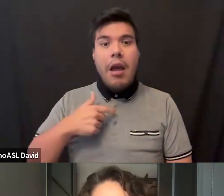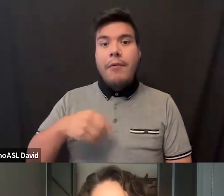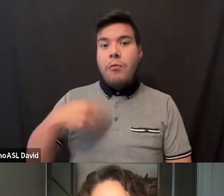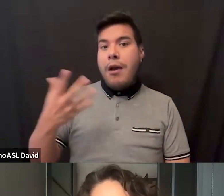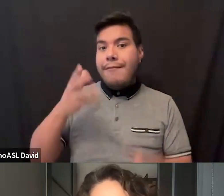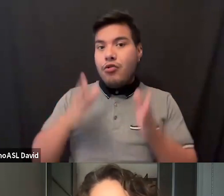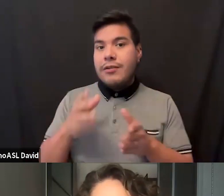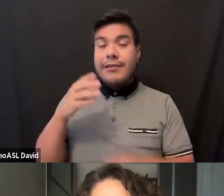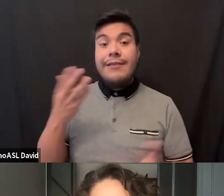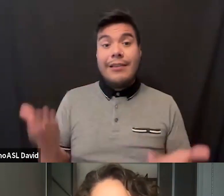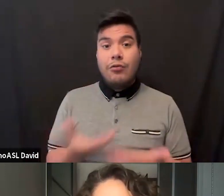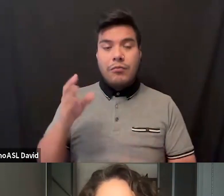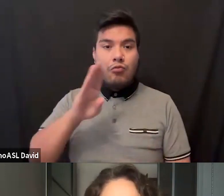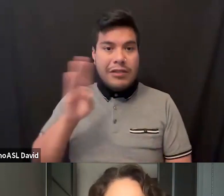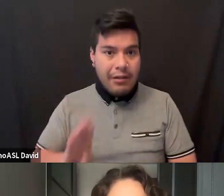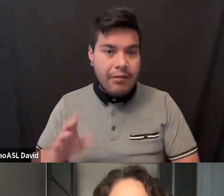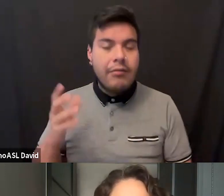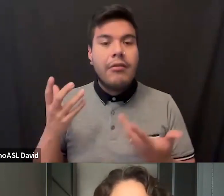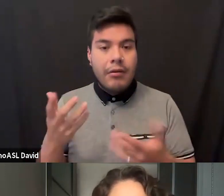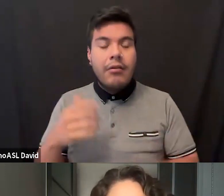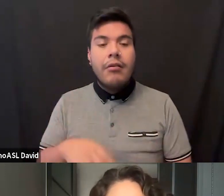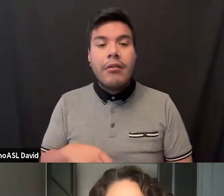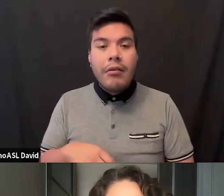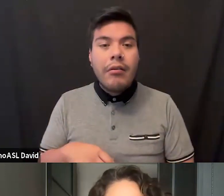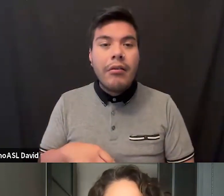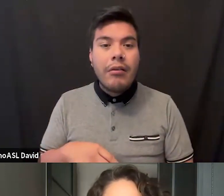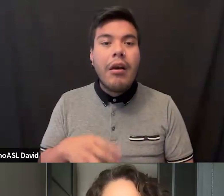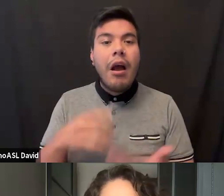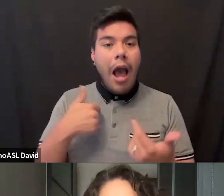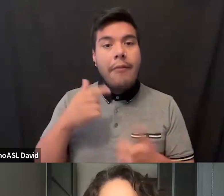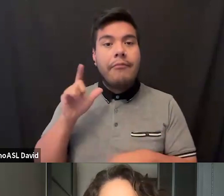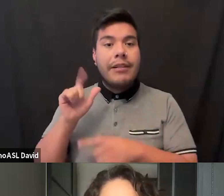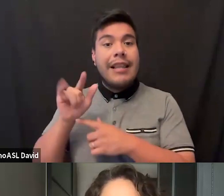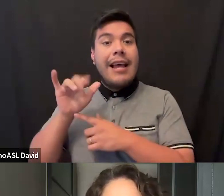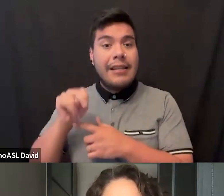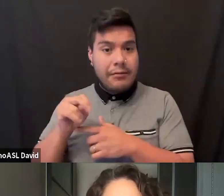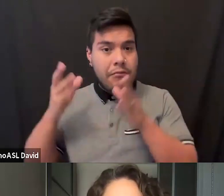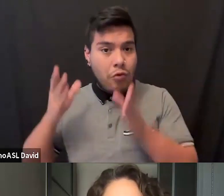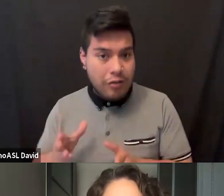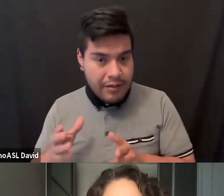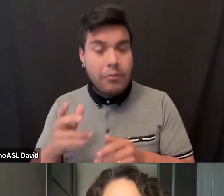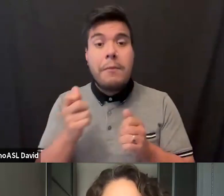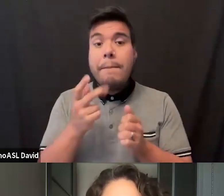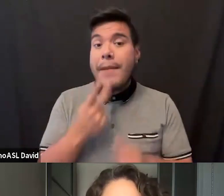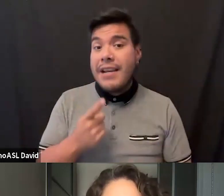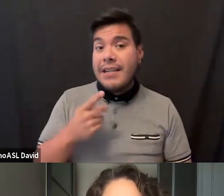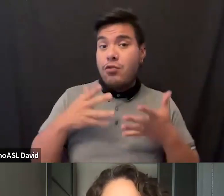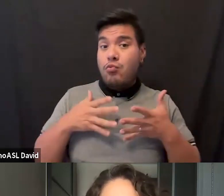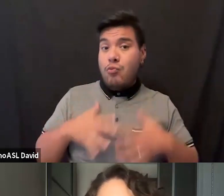Brazil, where I'm from. But in the US, I'm a Latin person. I'm wearing a pink